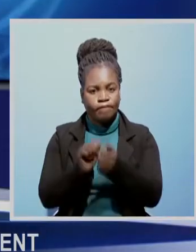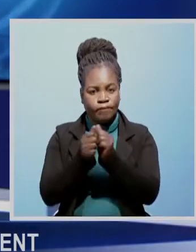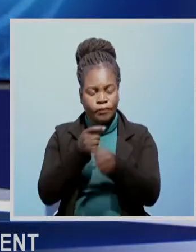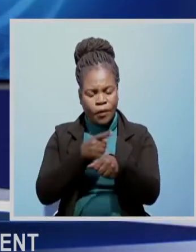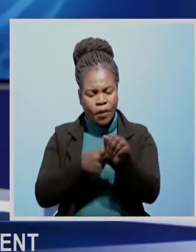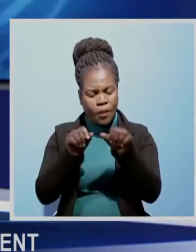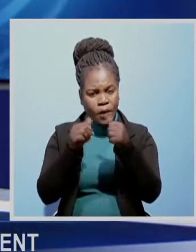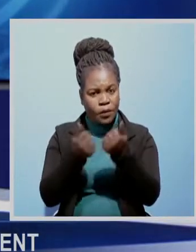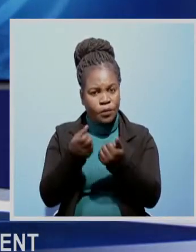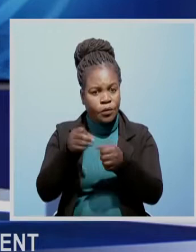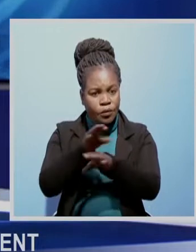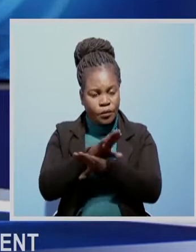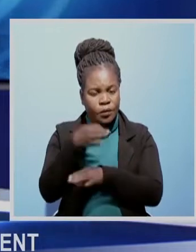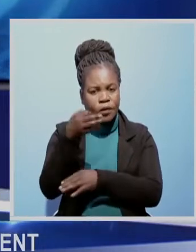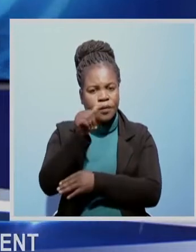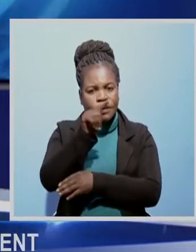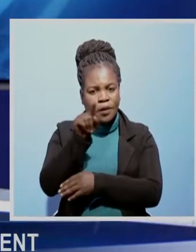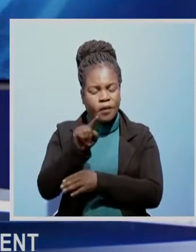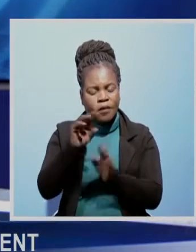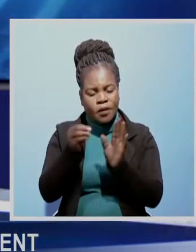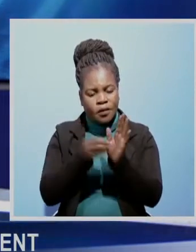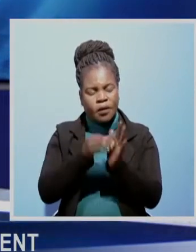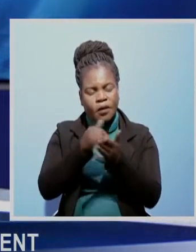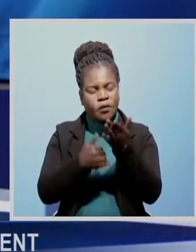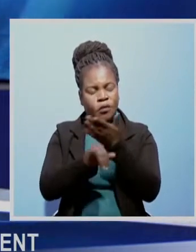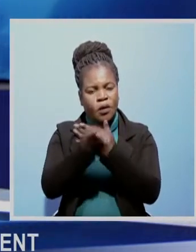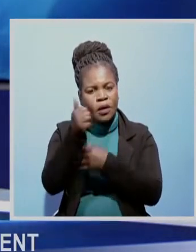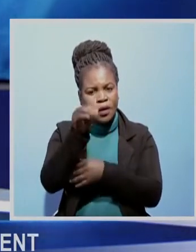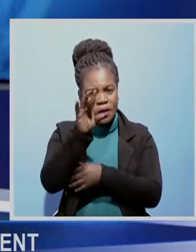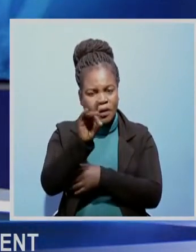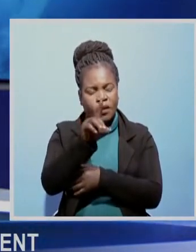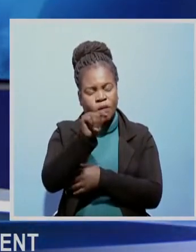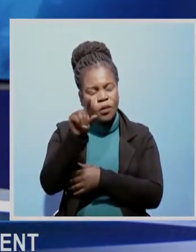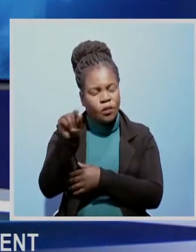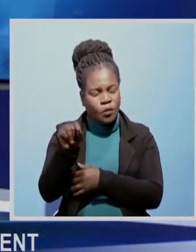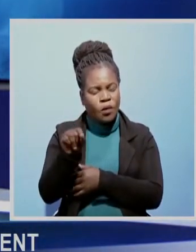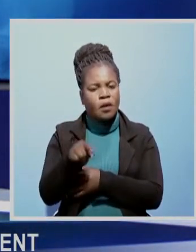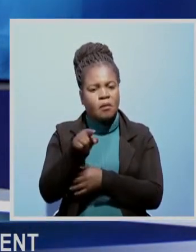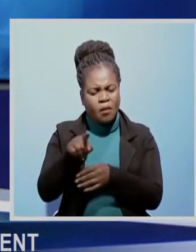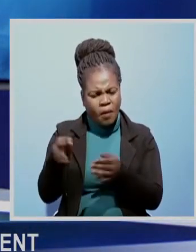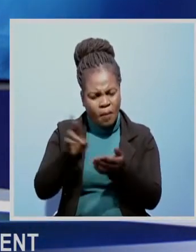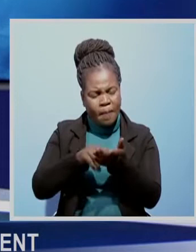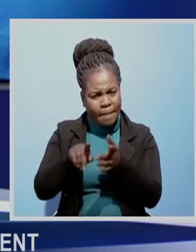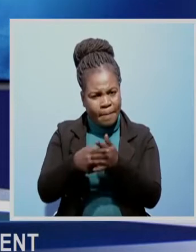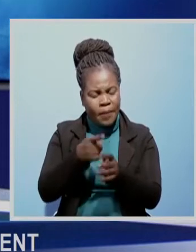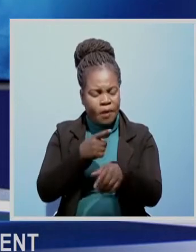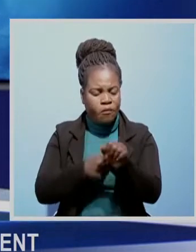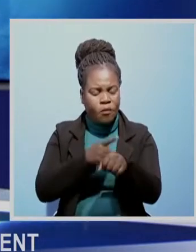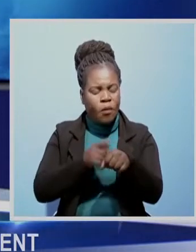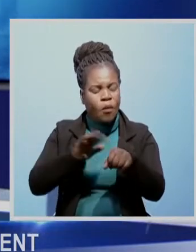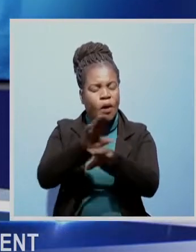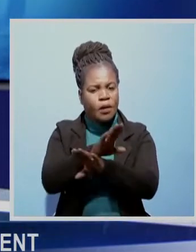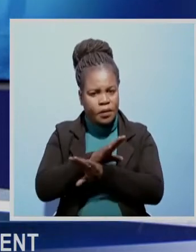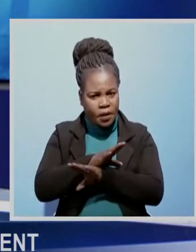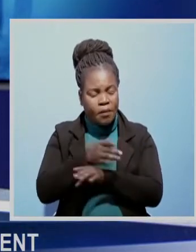The Football Association of Zambia, FAZ, has set July 18, 2020 as a tentative date for the restart of Zambia's Football League season. To